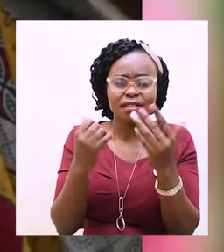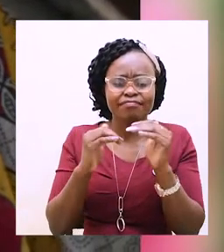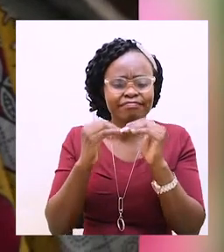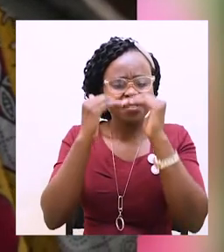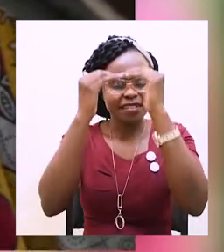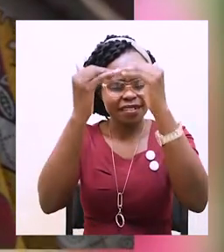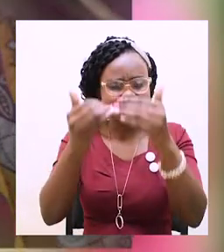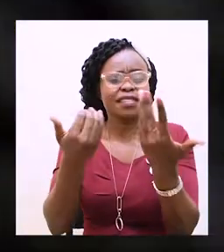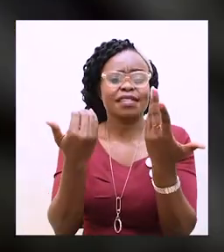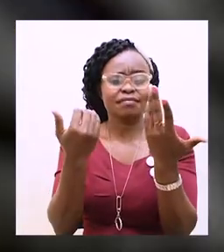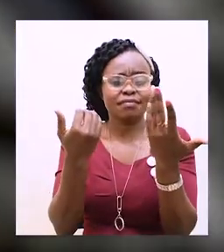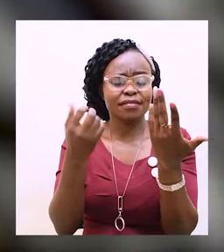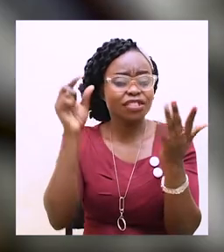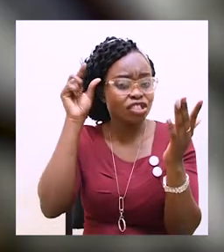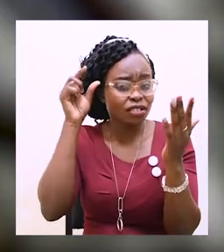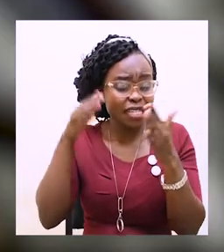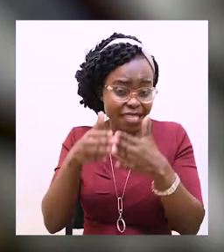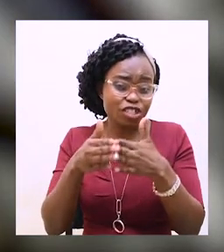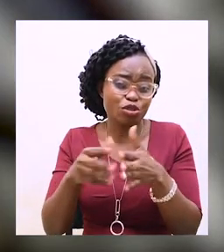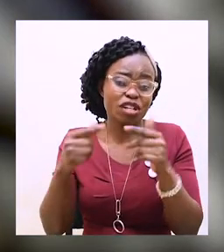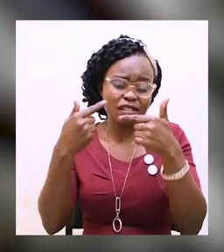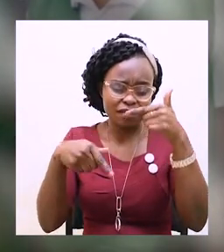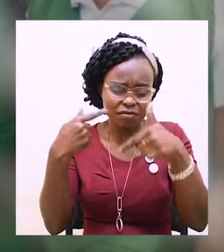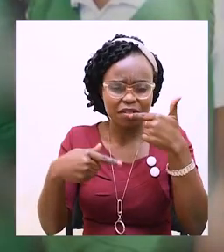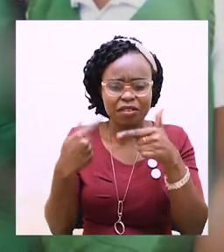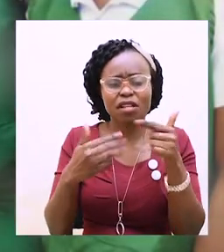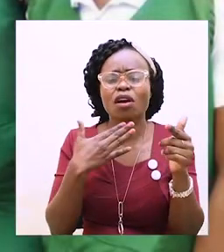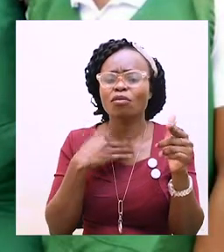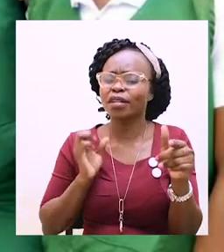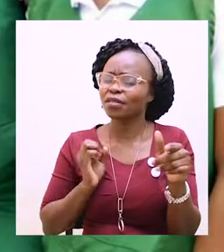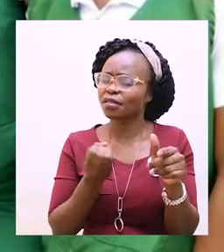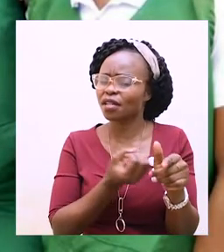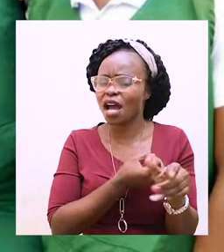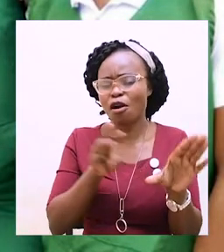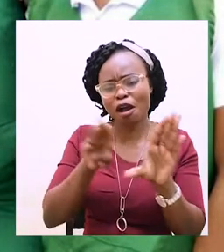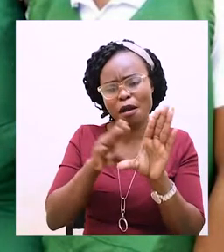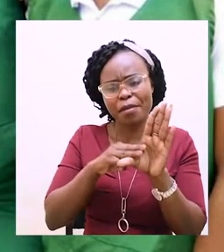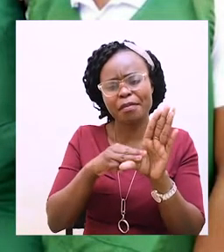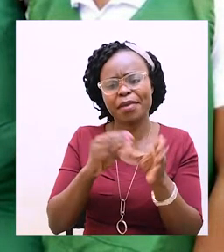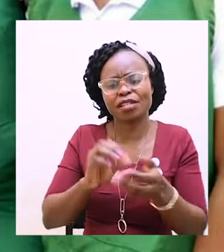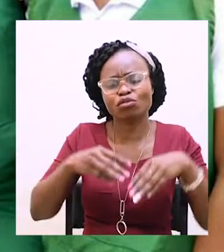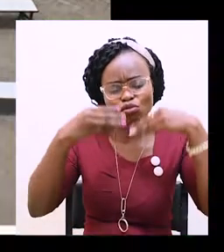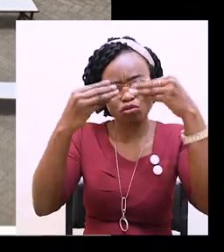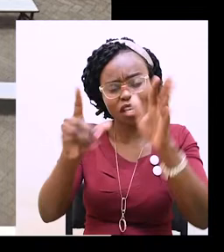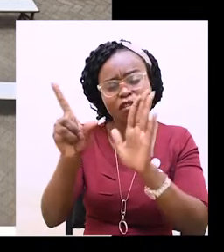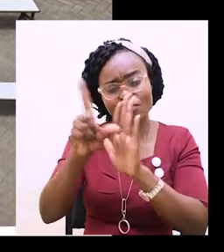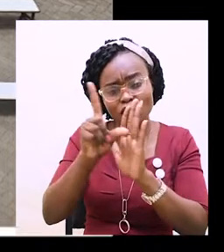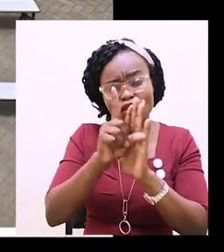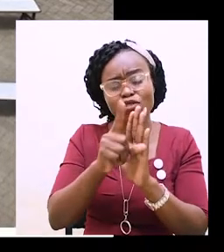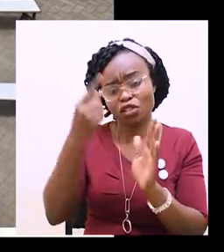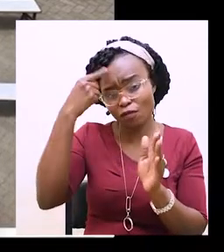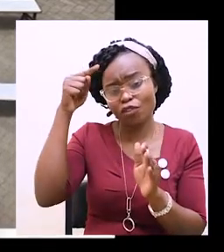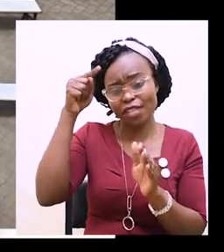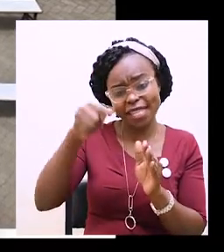violence, increasing levels of gender-based violence or sexual violence. We want our member states to implement laws that they have put in